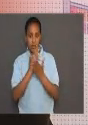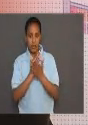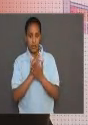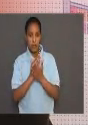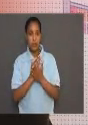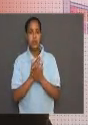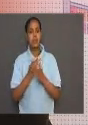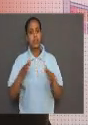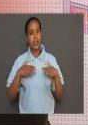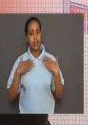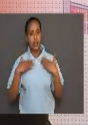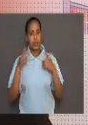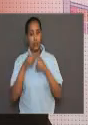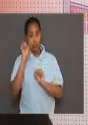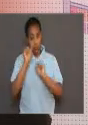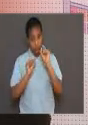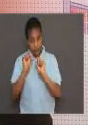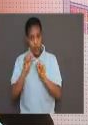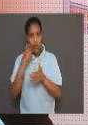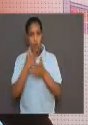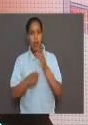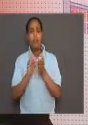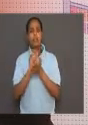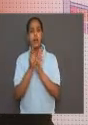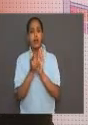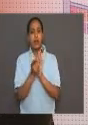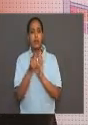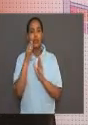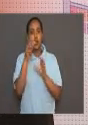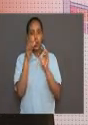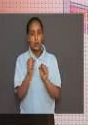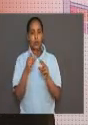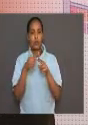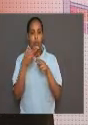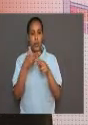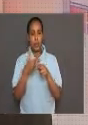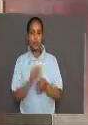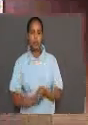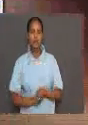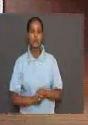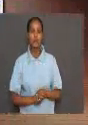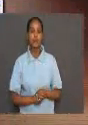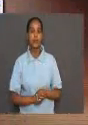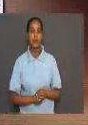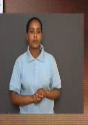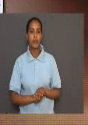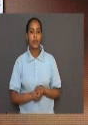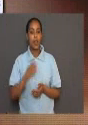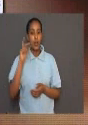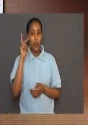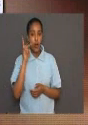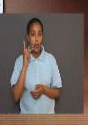be interesting to compare what examples you were able to name. A